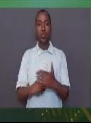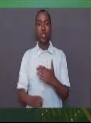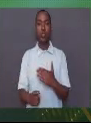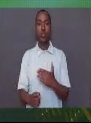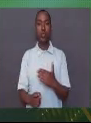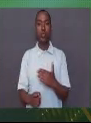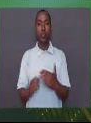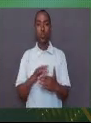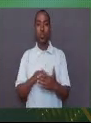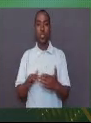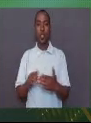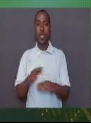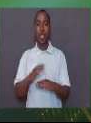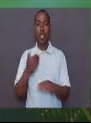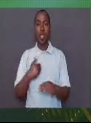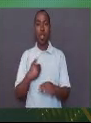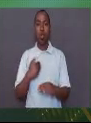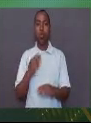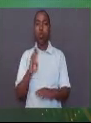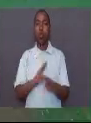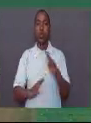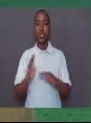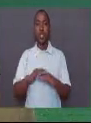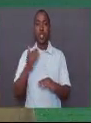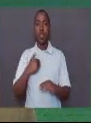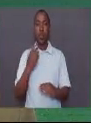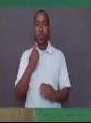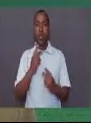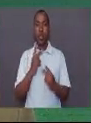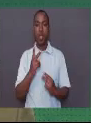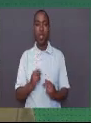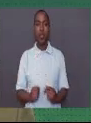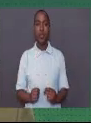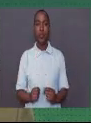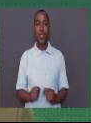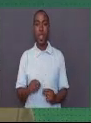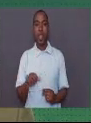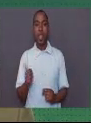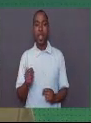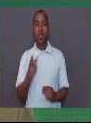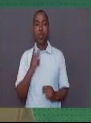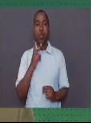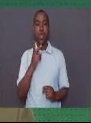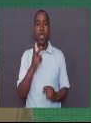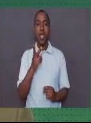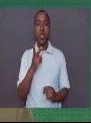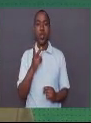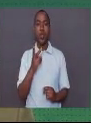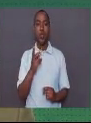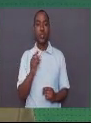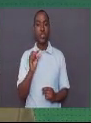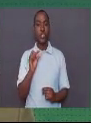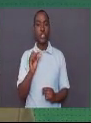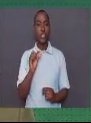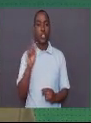the study of biology. We will look at a few